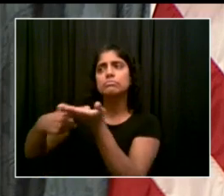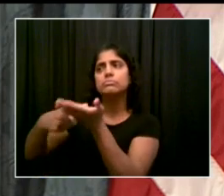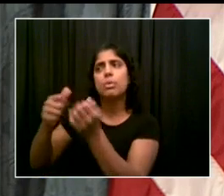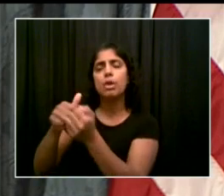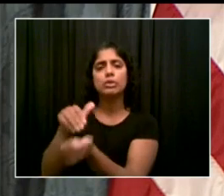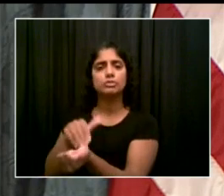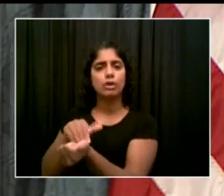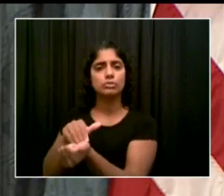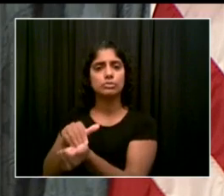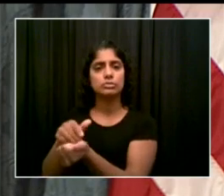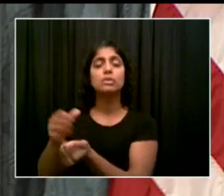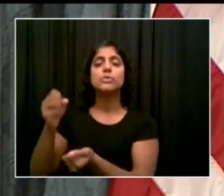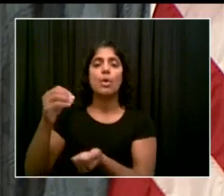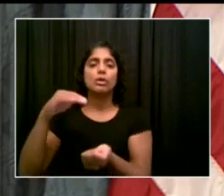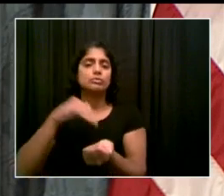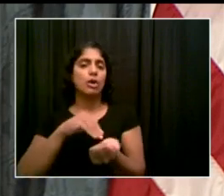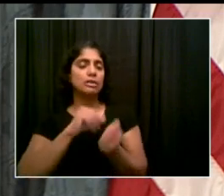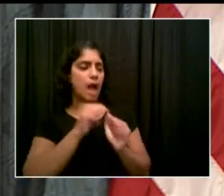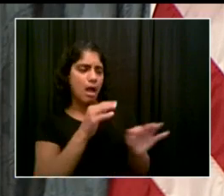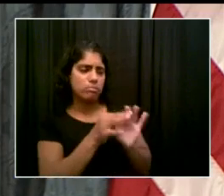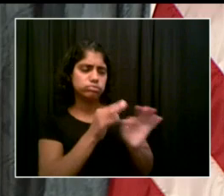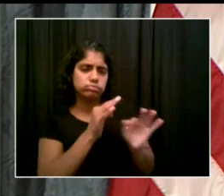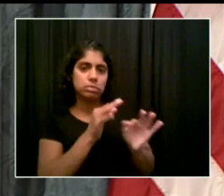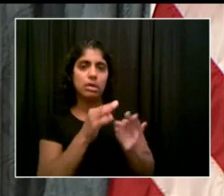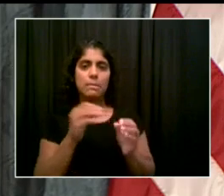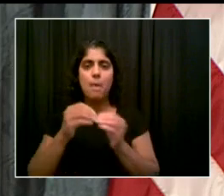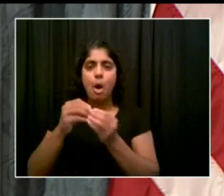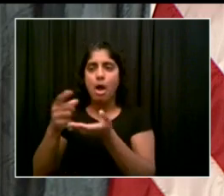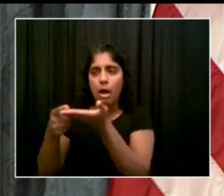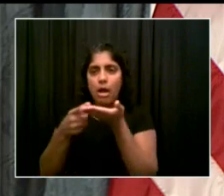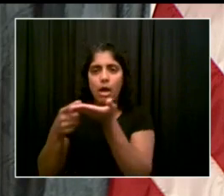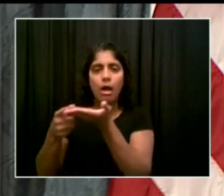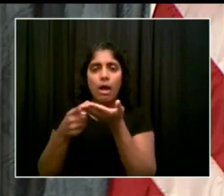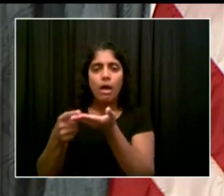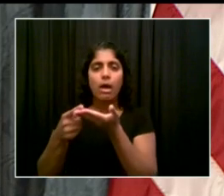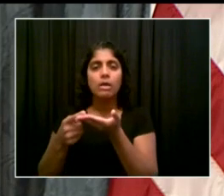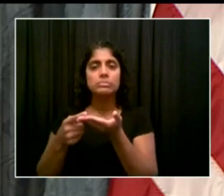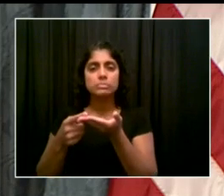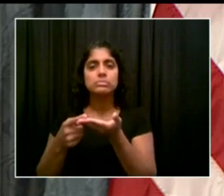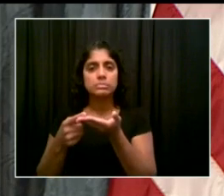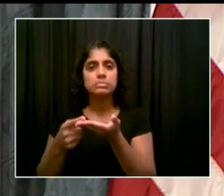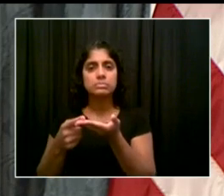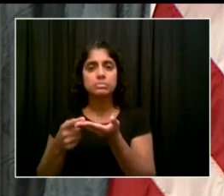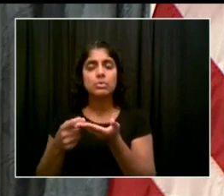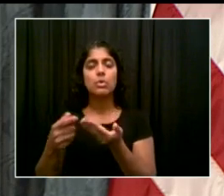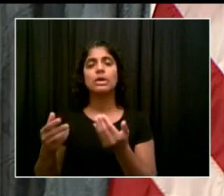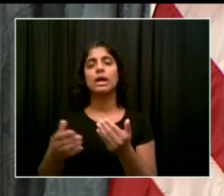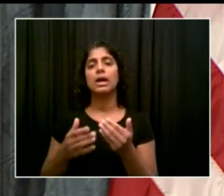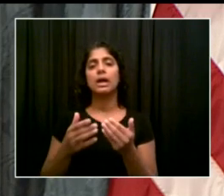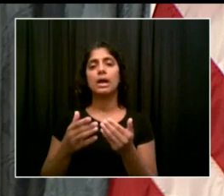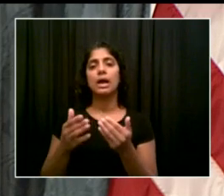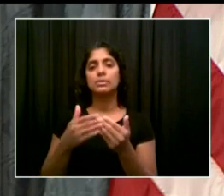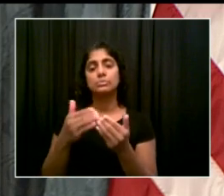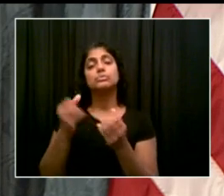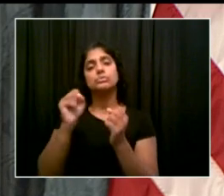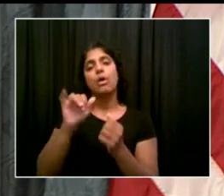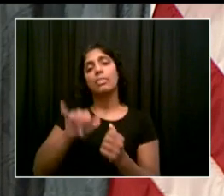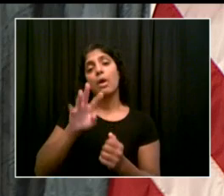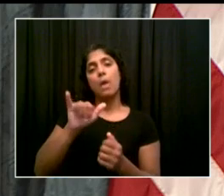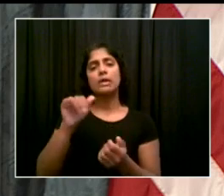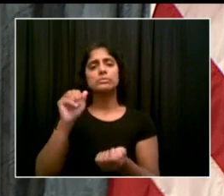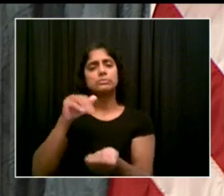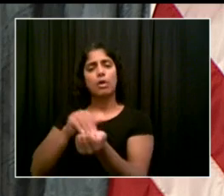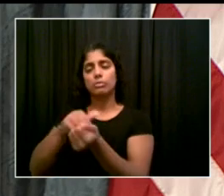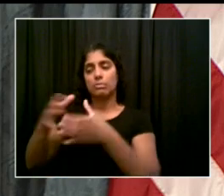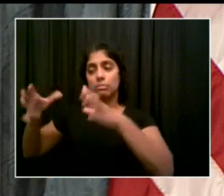years. Our department has been working, again, in a very grassroots way through something called public health detailing